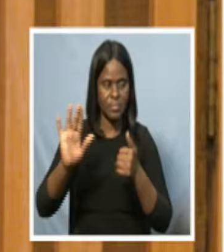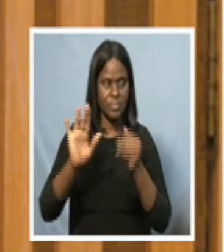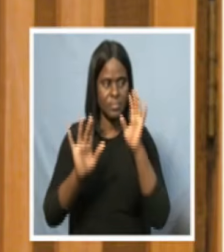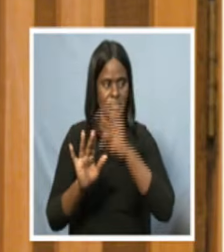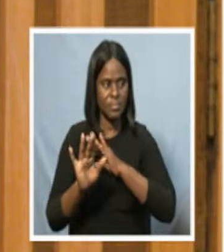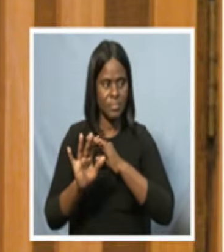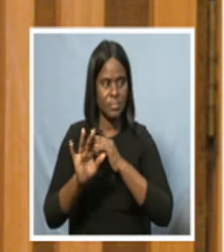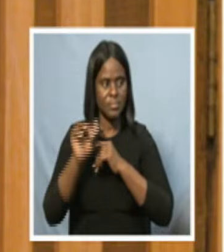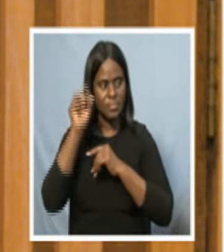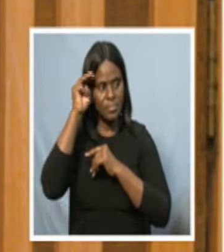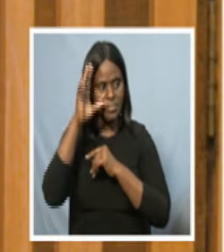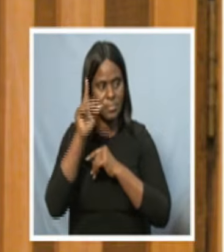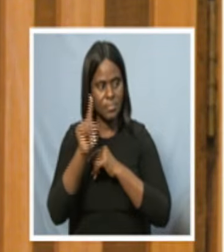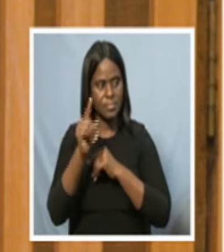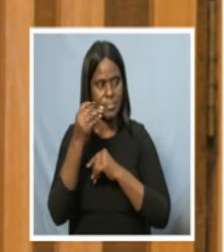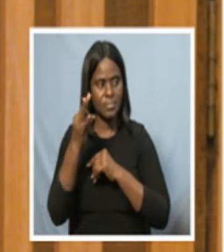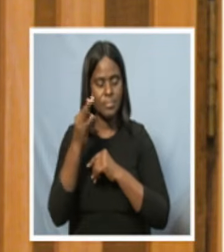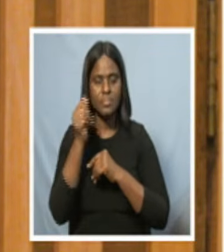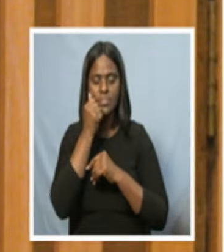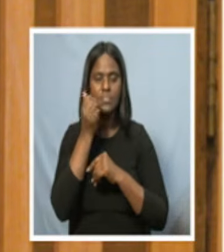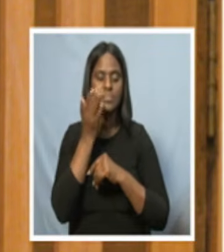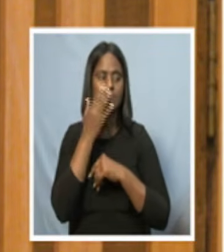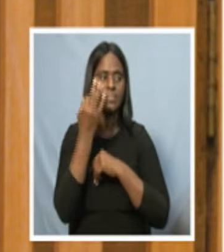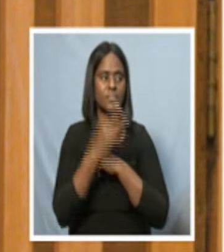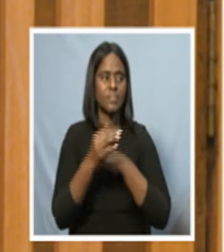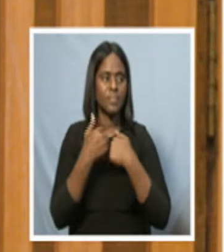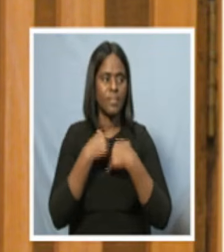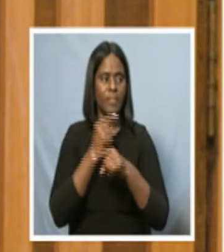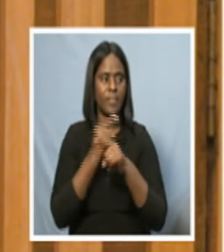suspended, the Minister of Home Affairs has just